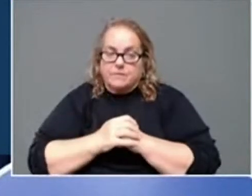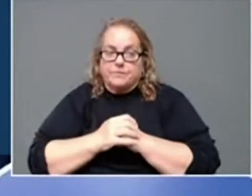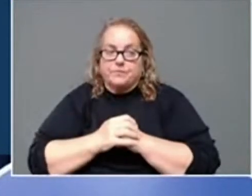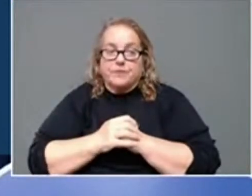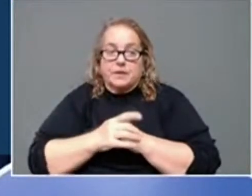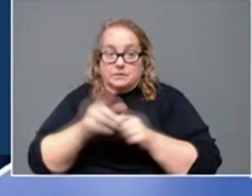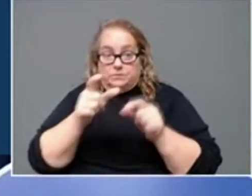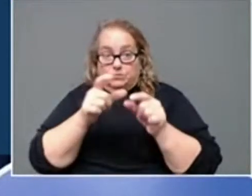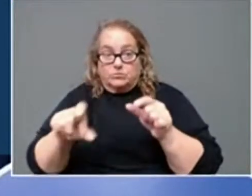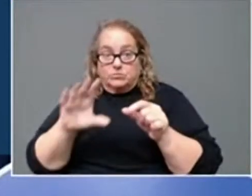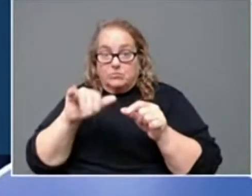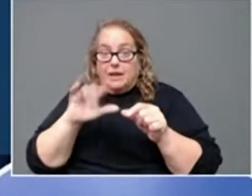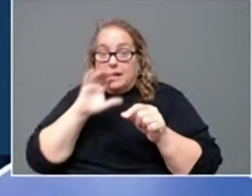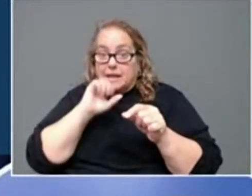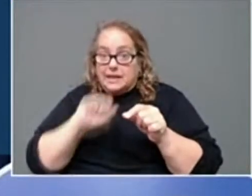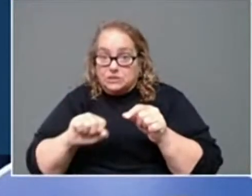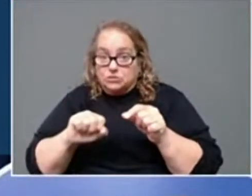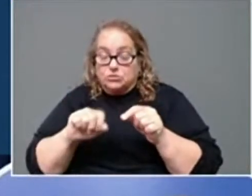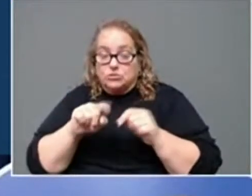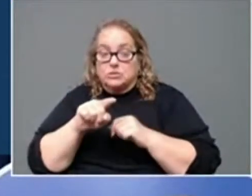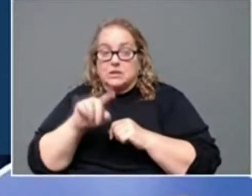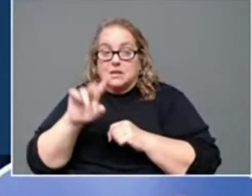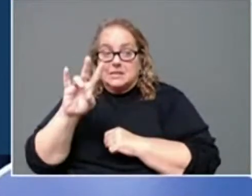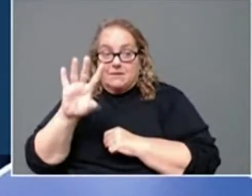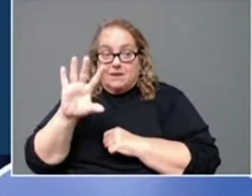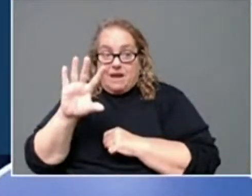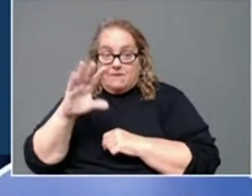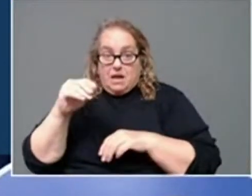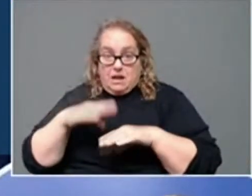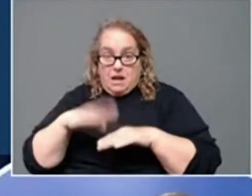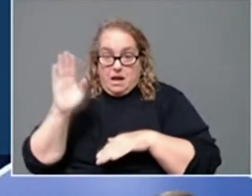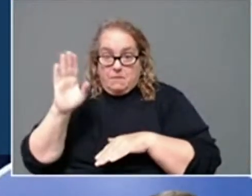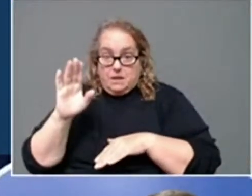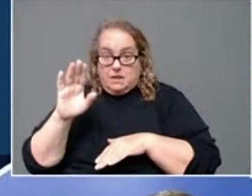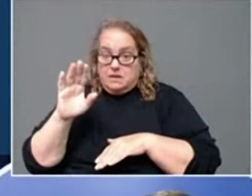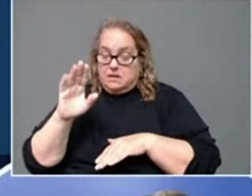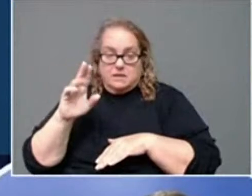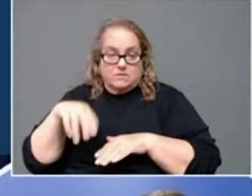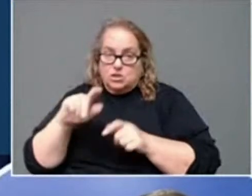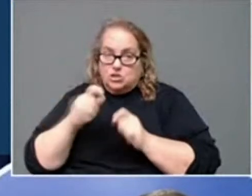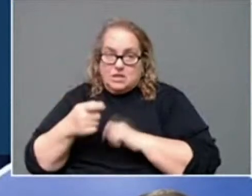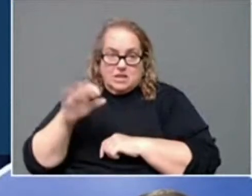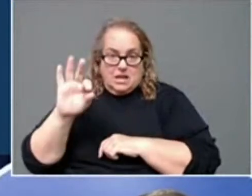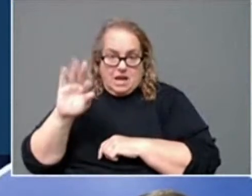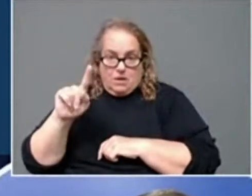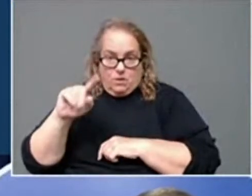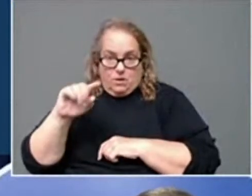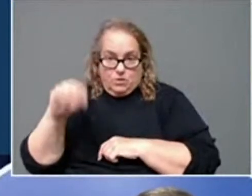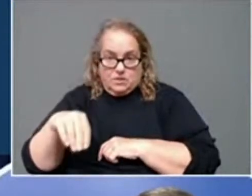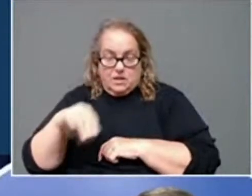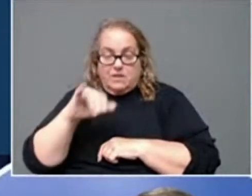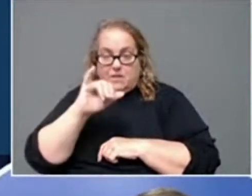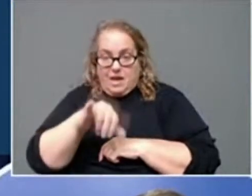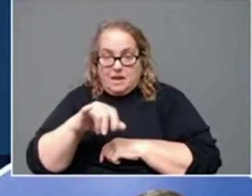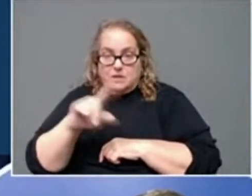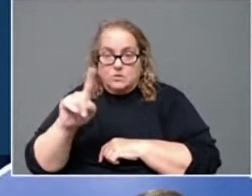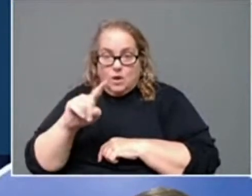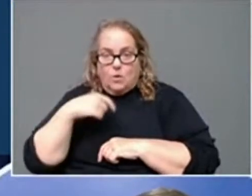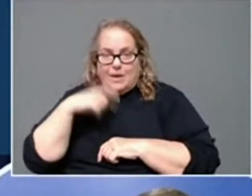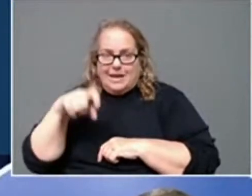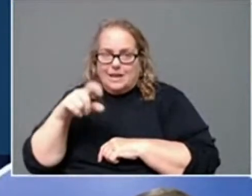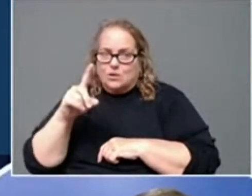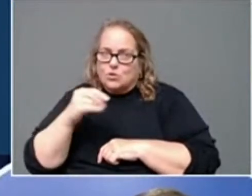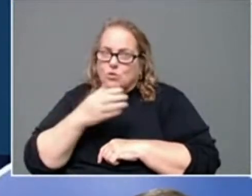by age, 75 and up, unchanged, still at 91%. This is one we need to do better in.